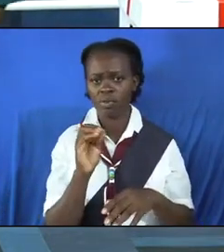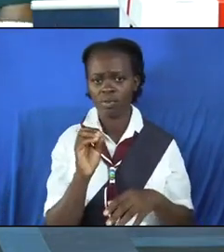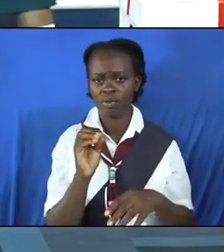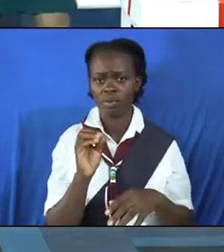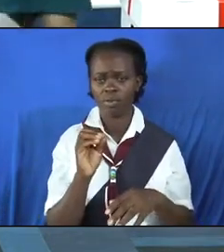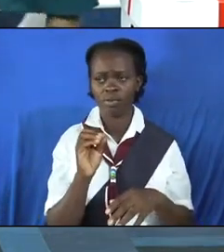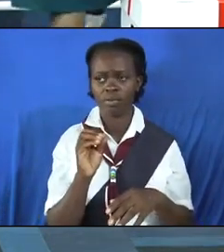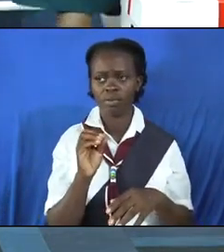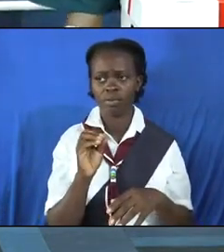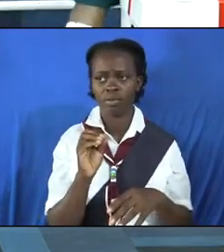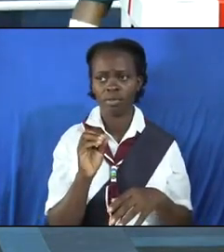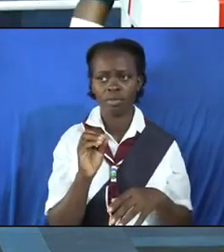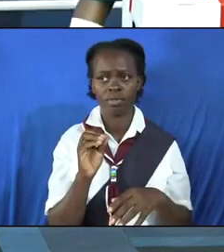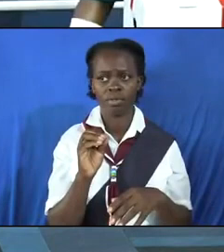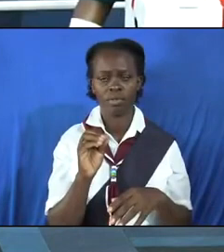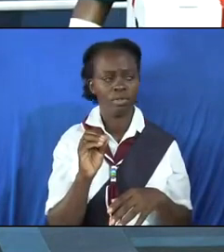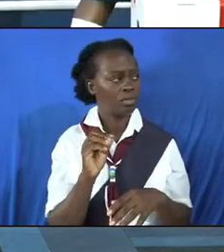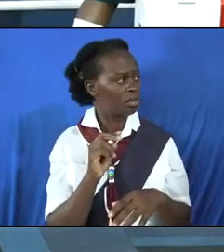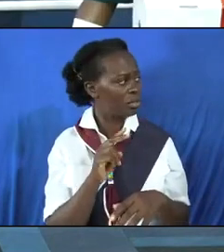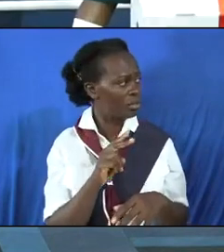goes.